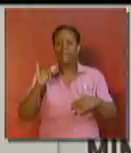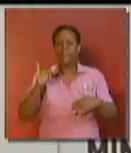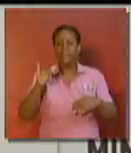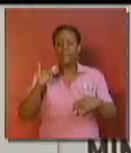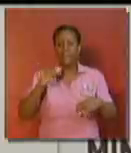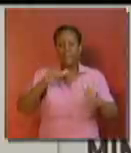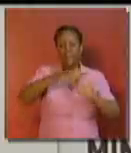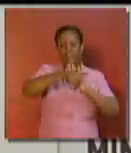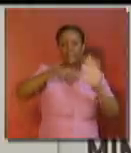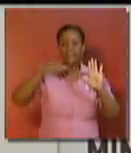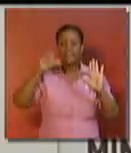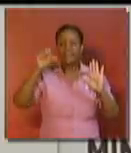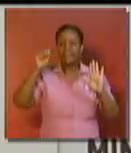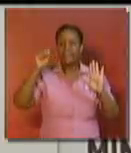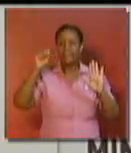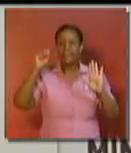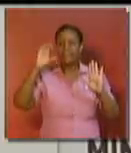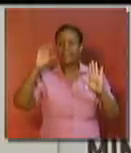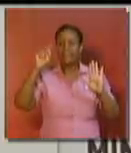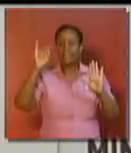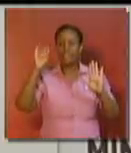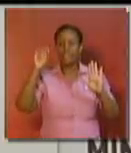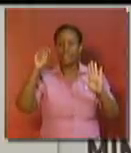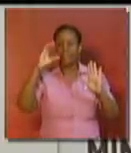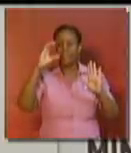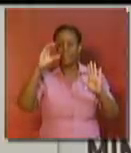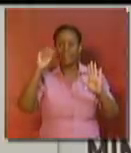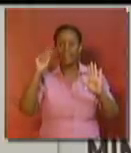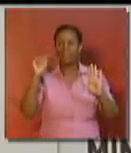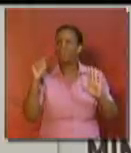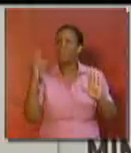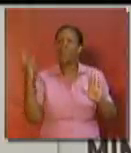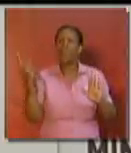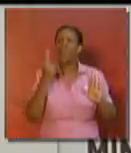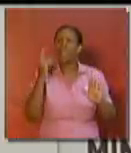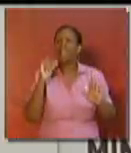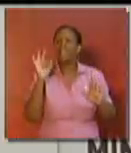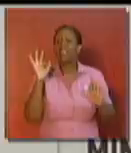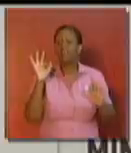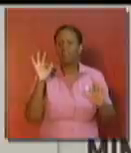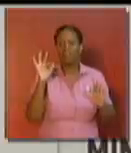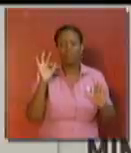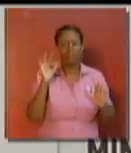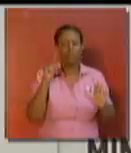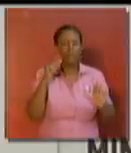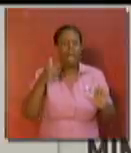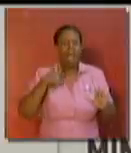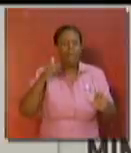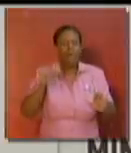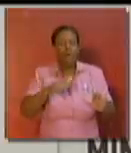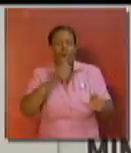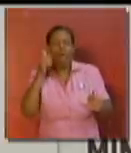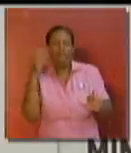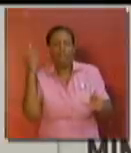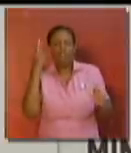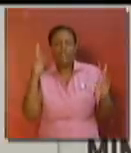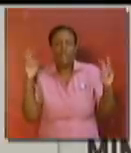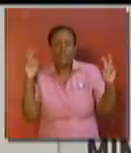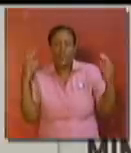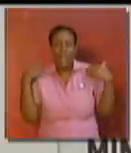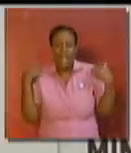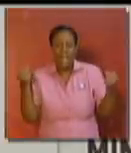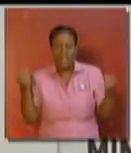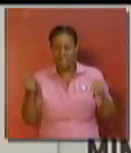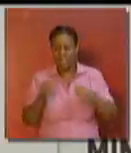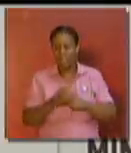section unless there is another reason. The next question is a multi-part question. I have COVID-19 and I've just delivered